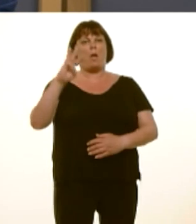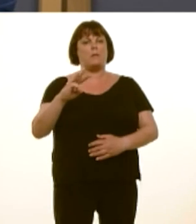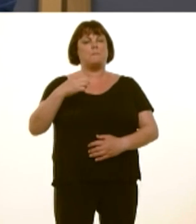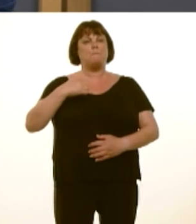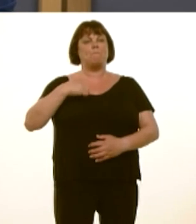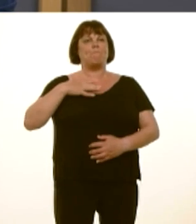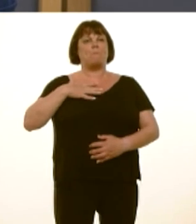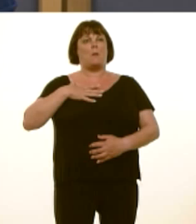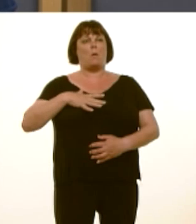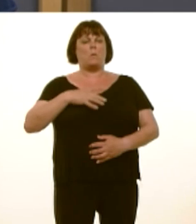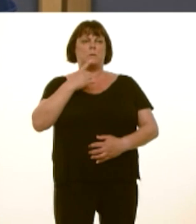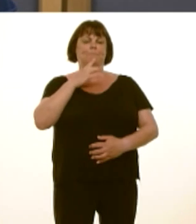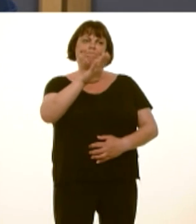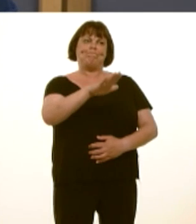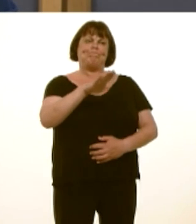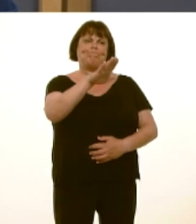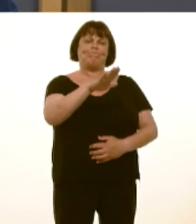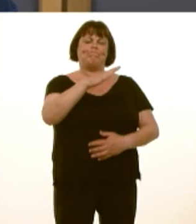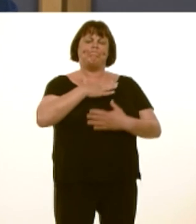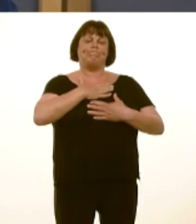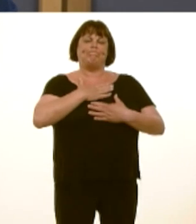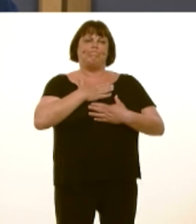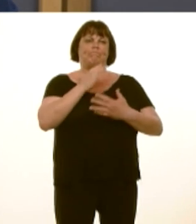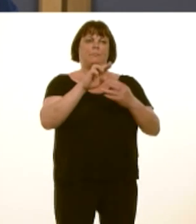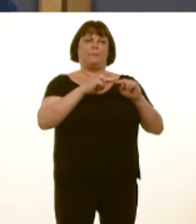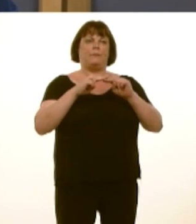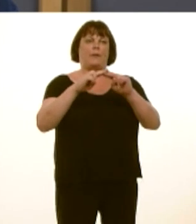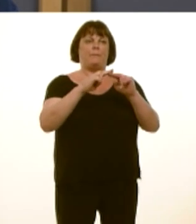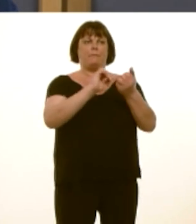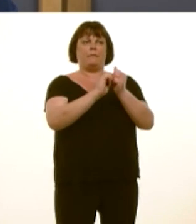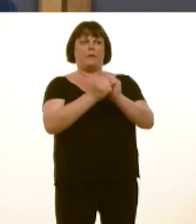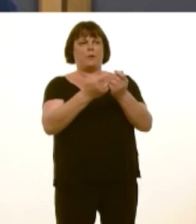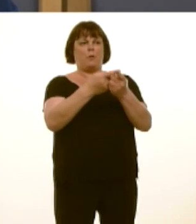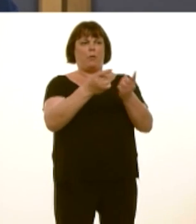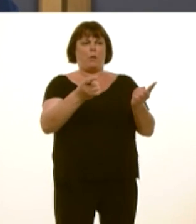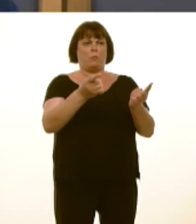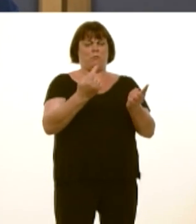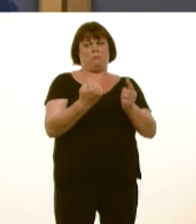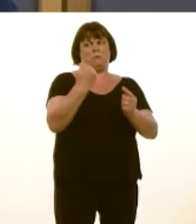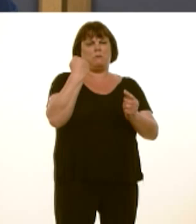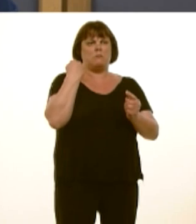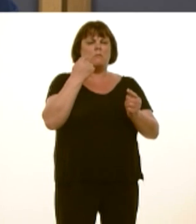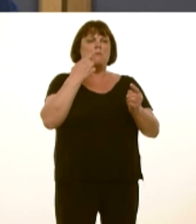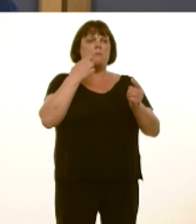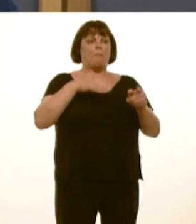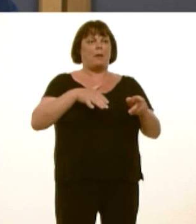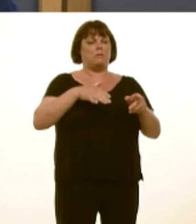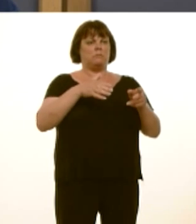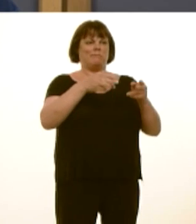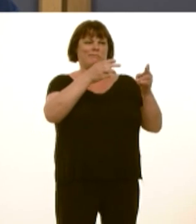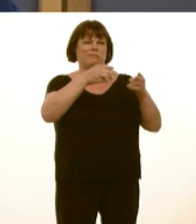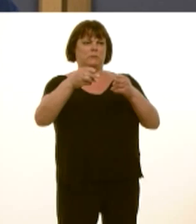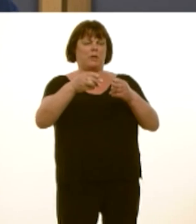express our heartfelt sympathies to the families and friends of those who have lost their lives or have been injured in the recent terrorist atrocities